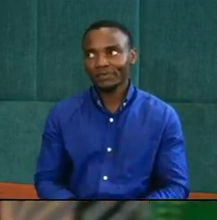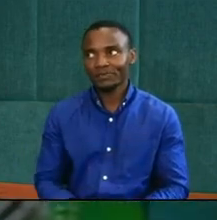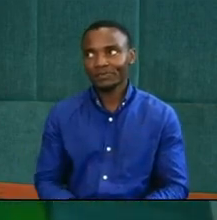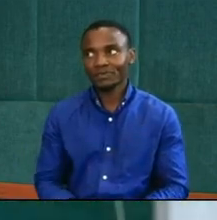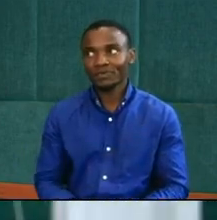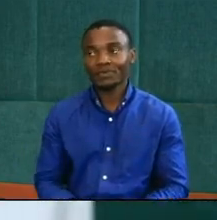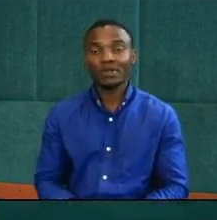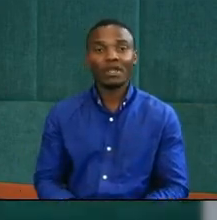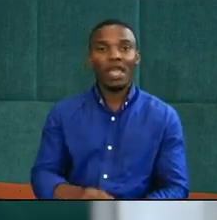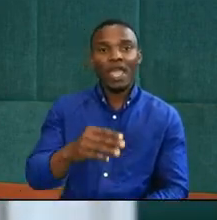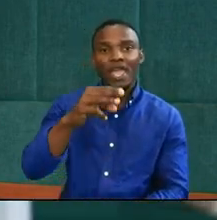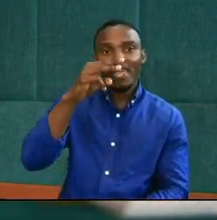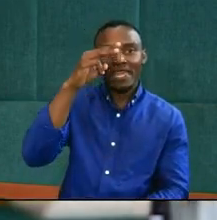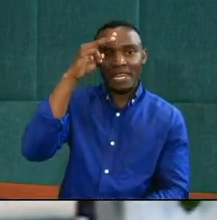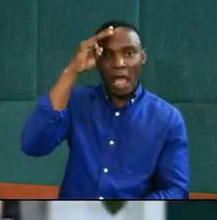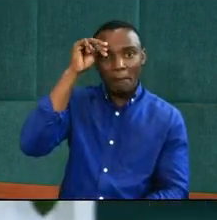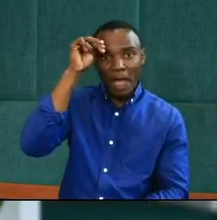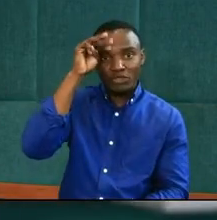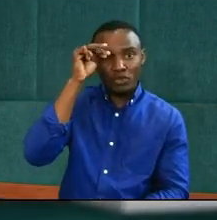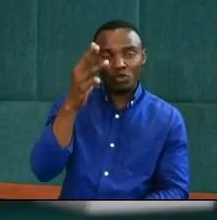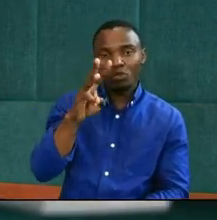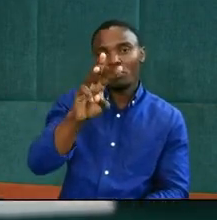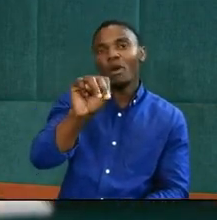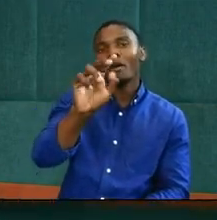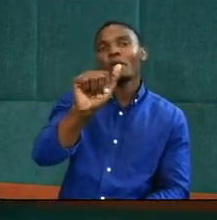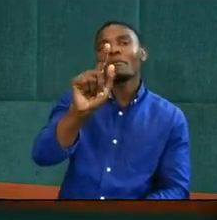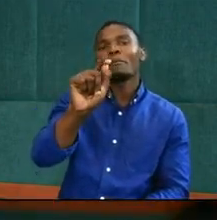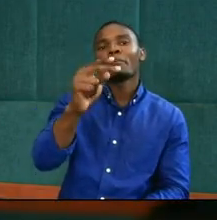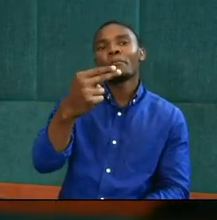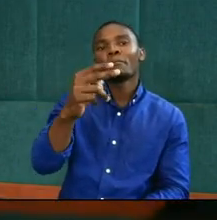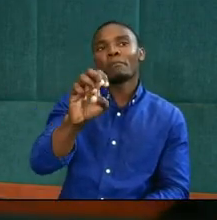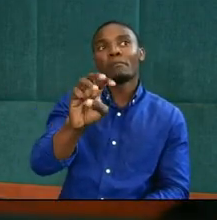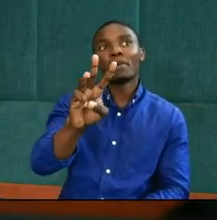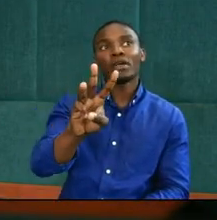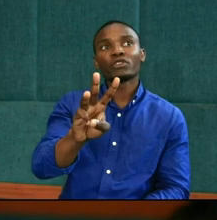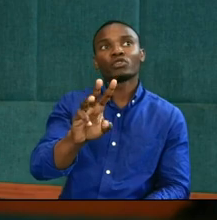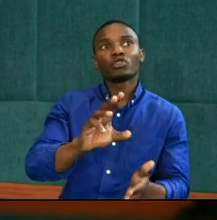I'm in Matthew 24, 32. He says,